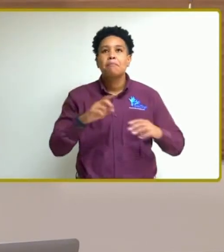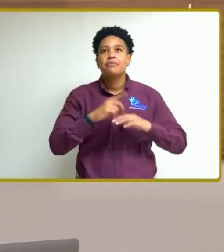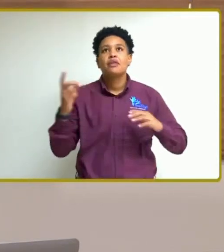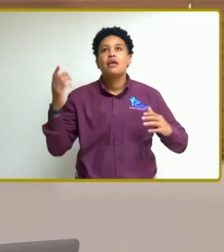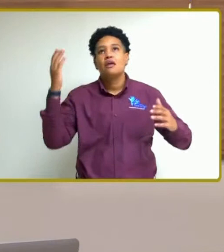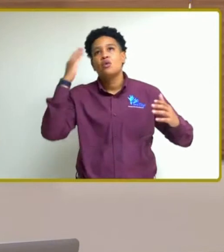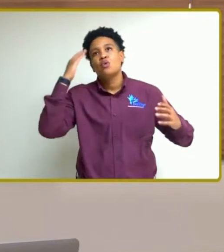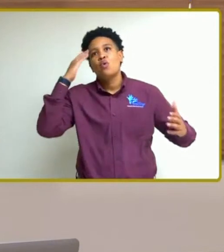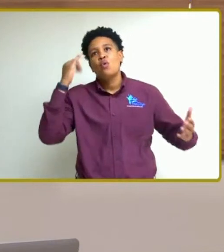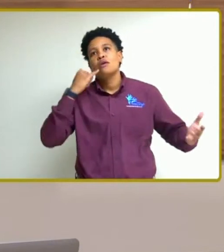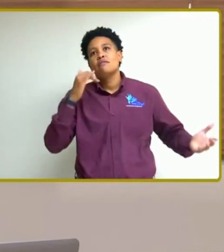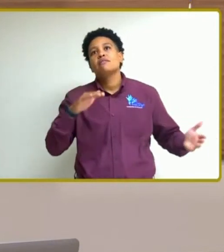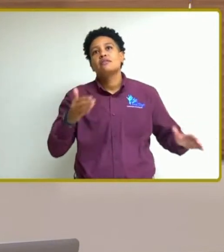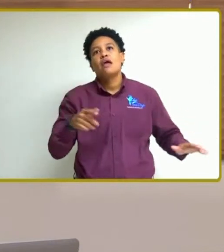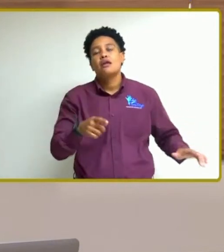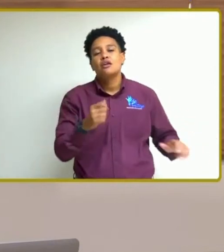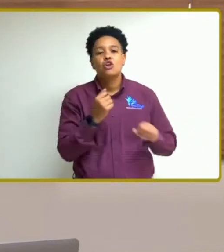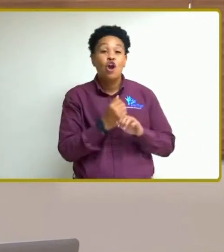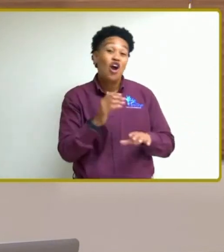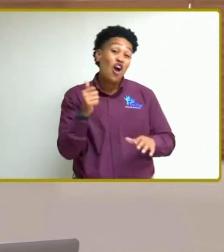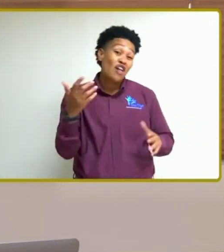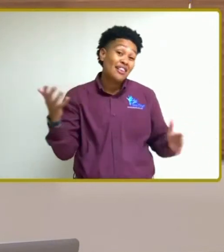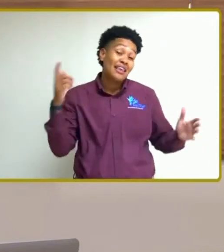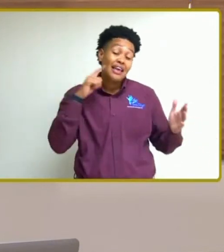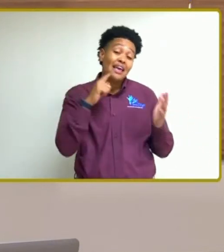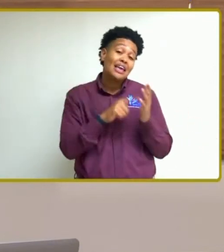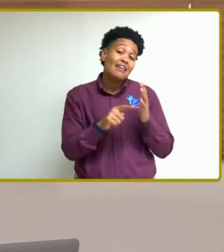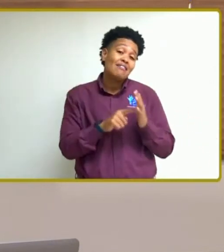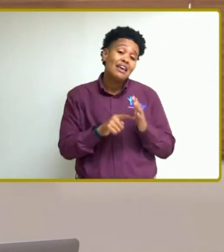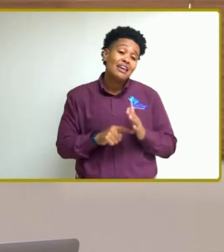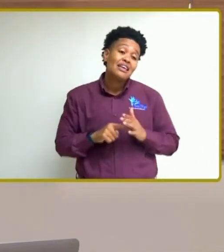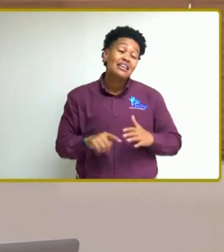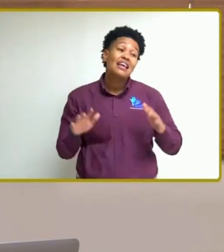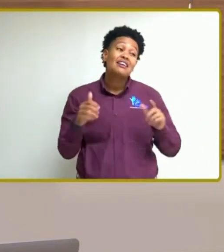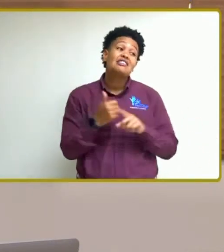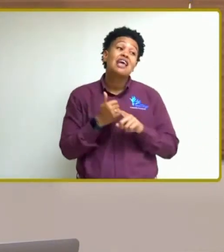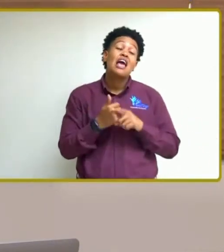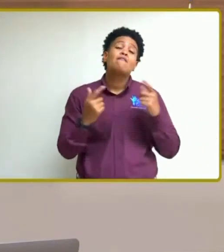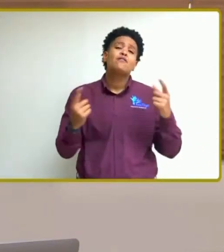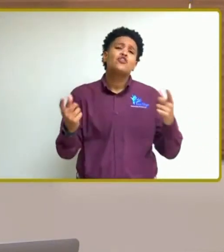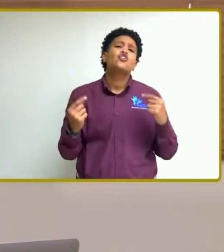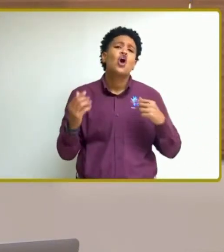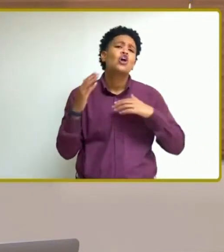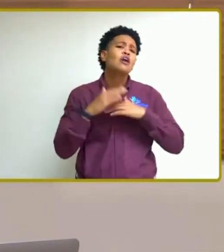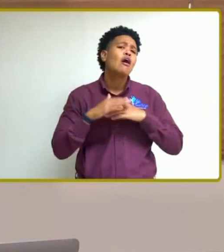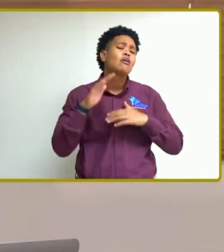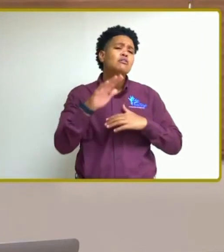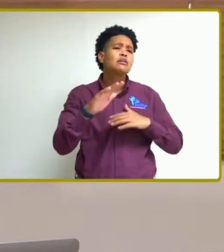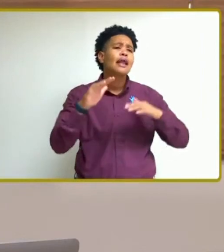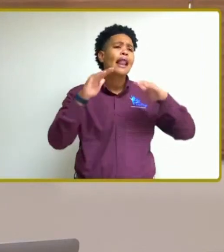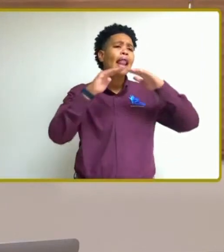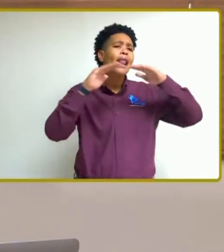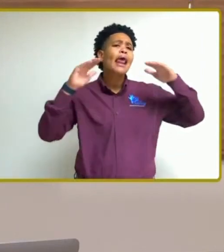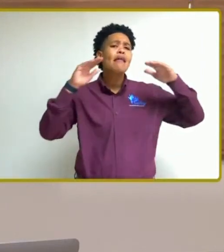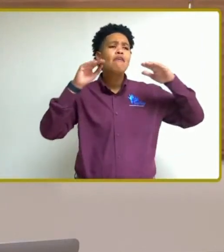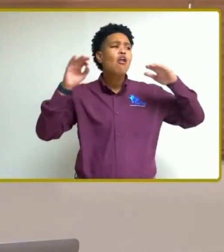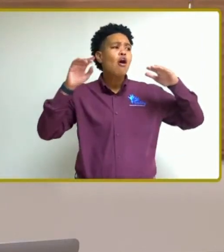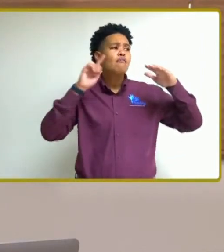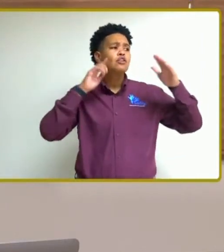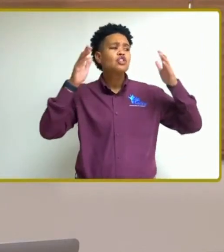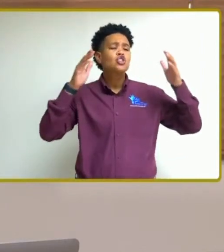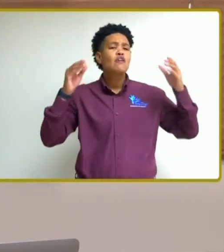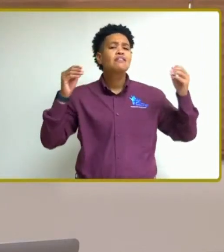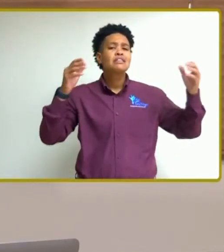the notification. The other thing is that investigation is done at the level of the service